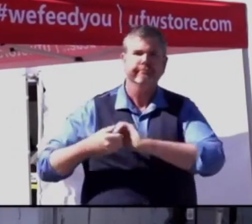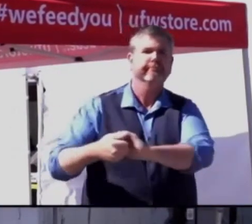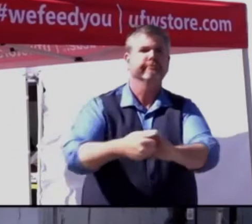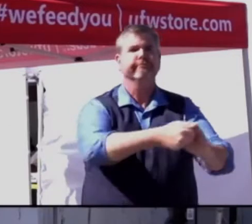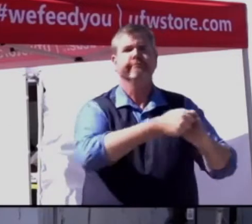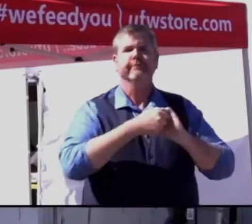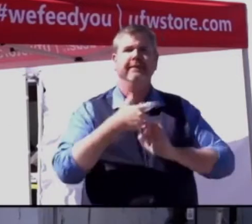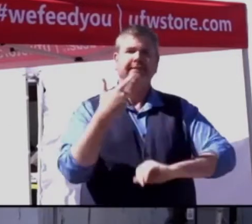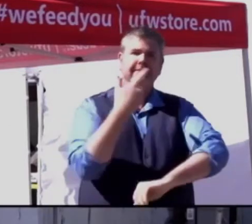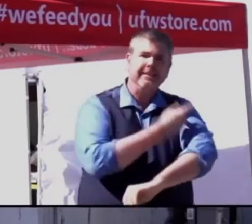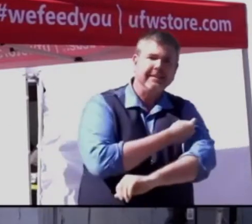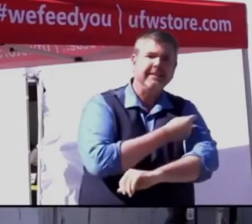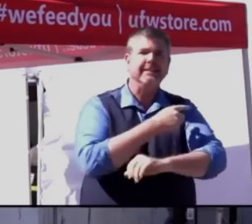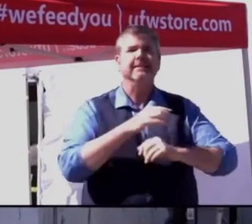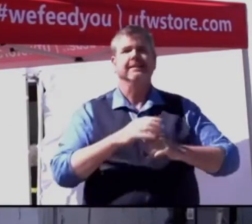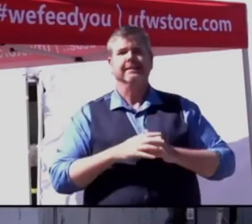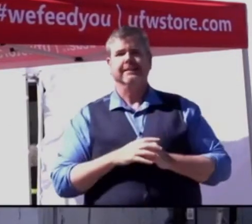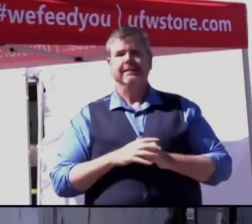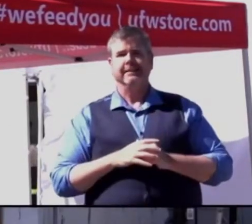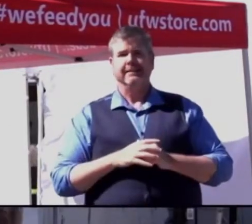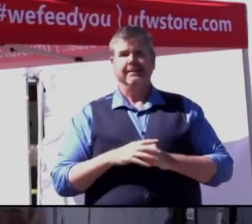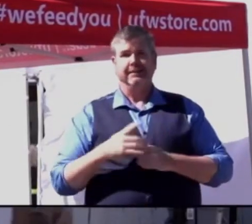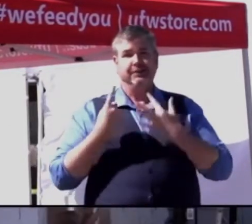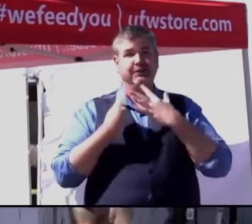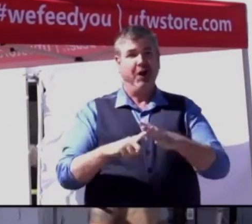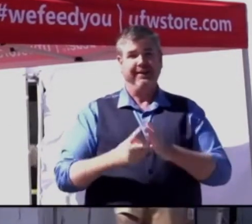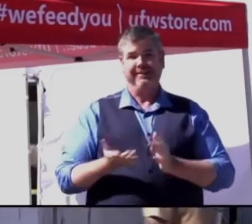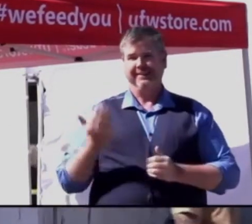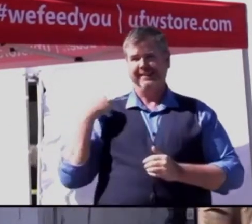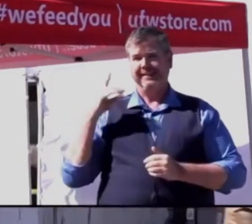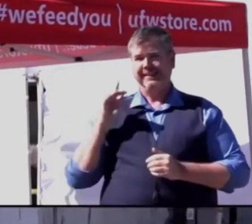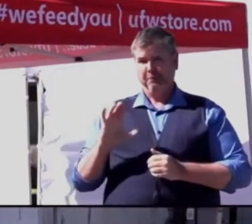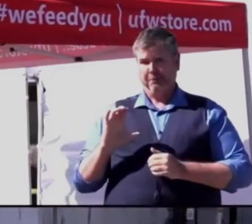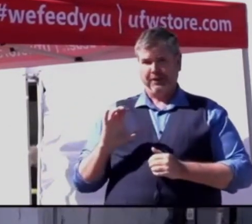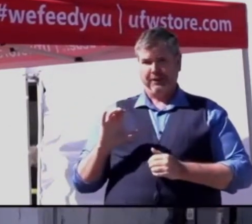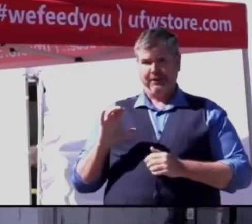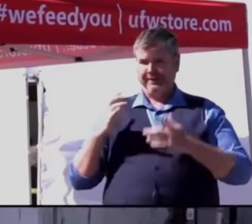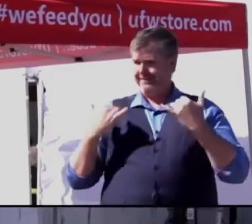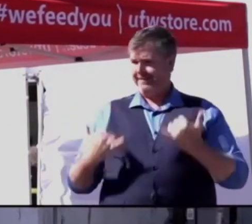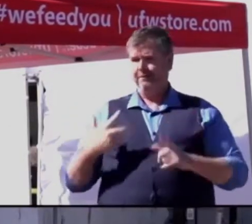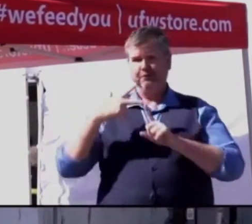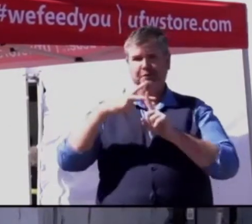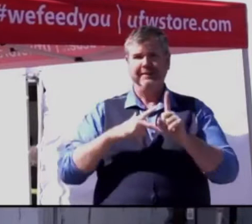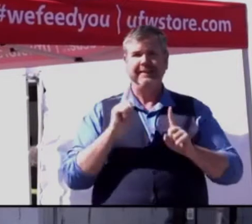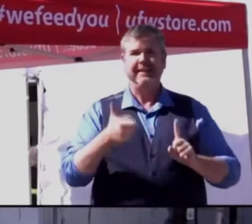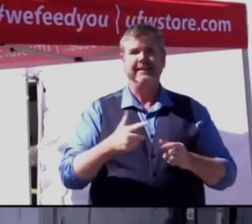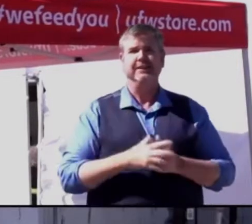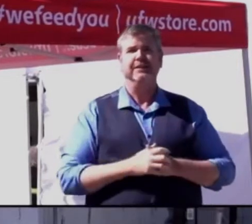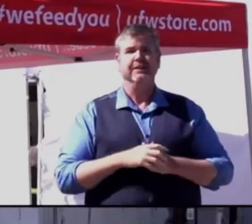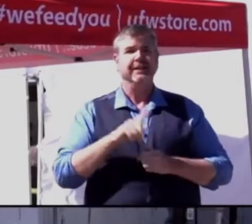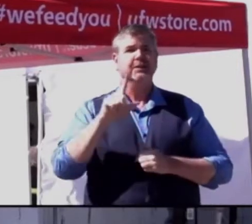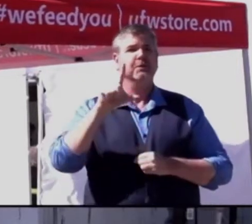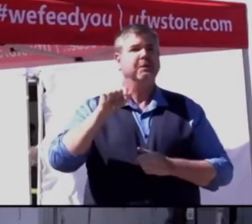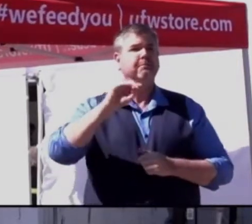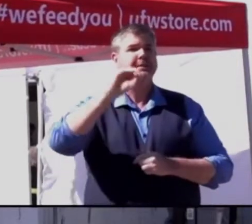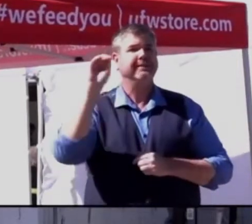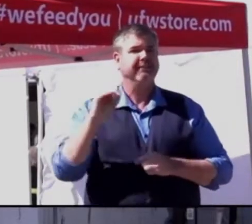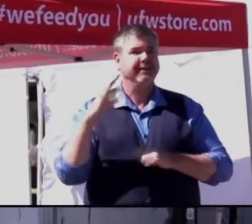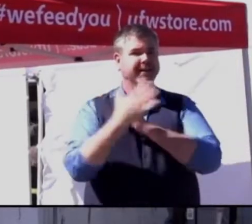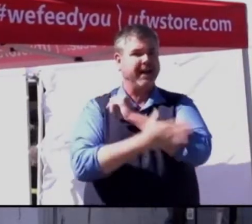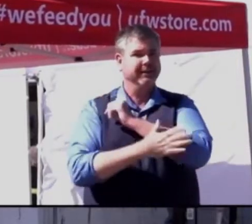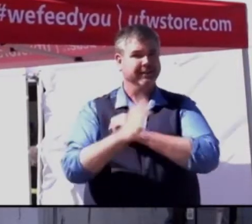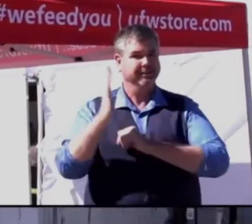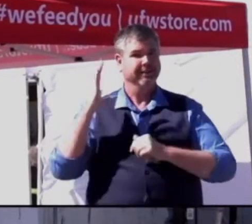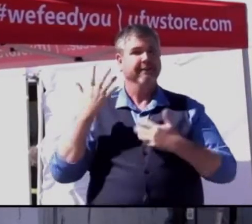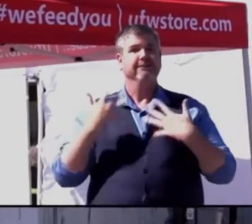December. Here we are about 2 months later, and we have vaccinated nearly 20% of our county. That's